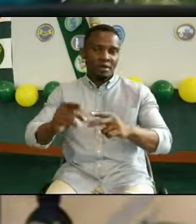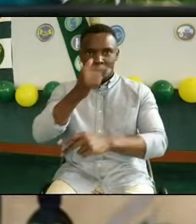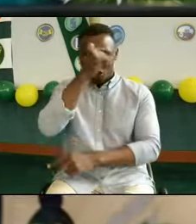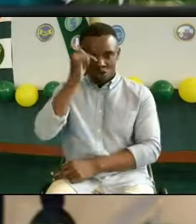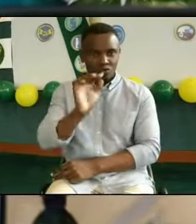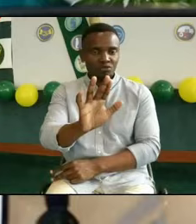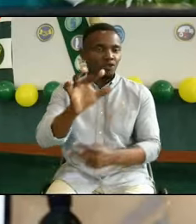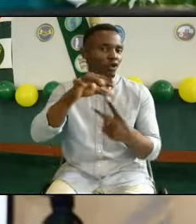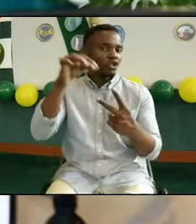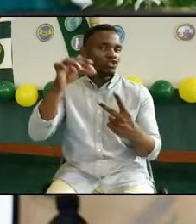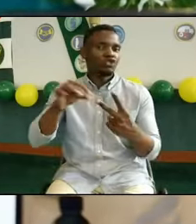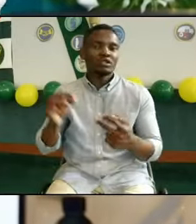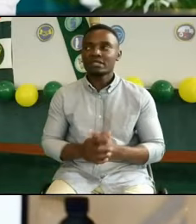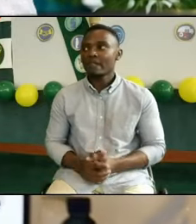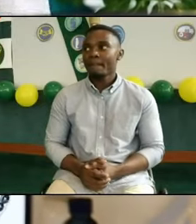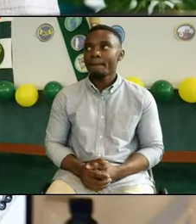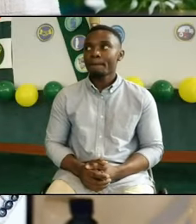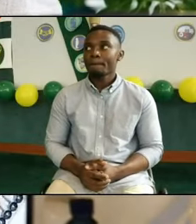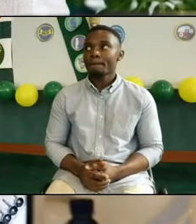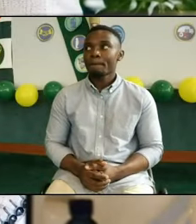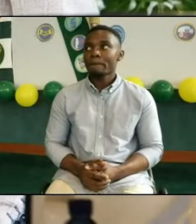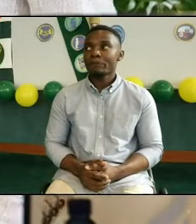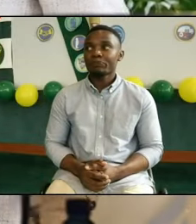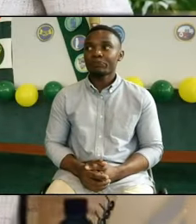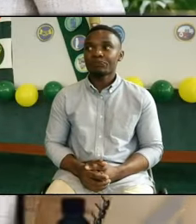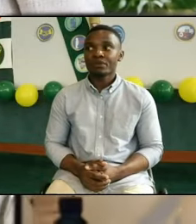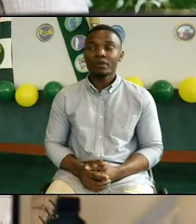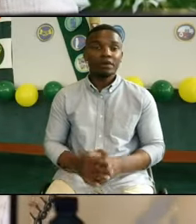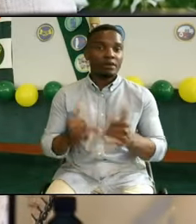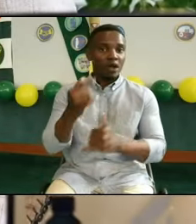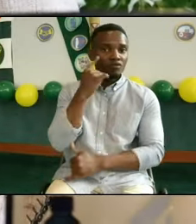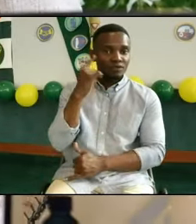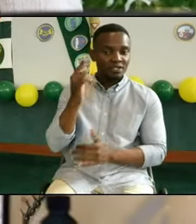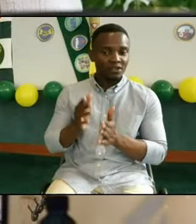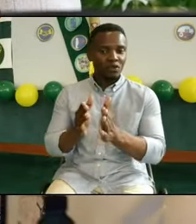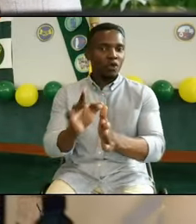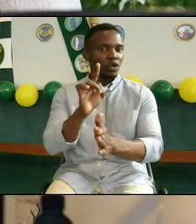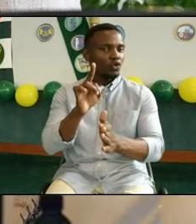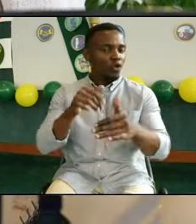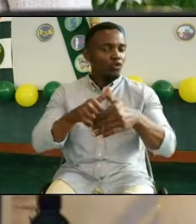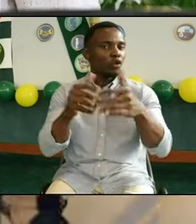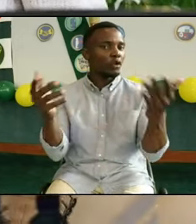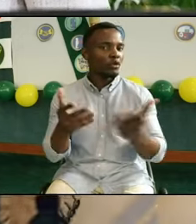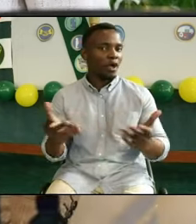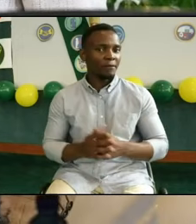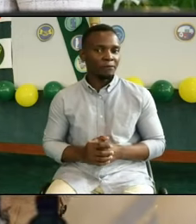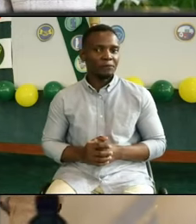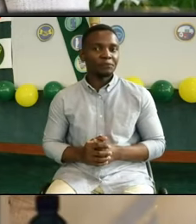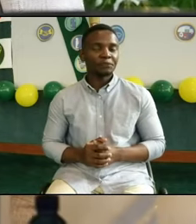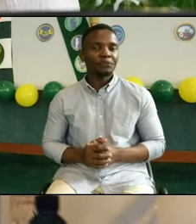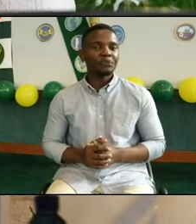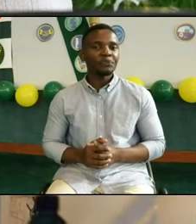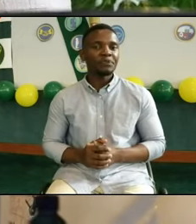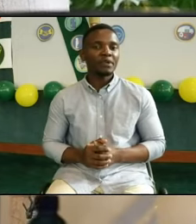choices. So the way is there. Where are you passing? The question I want to ask you is that by the